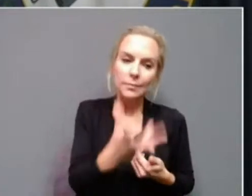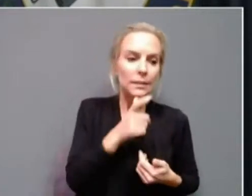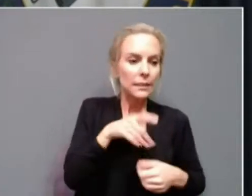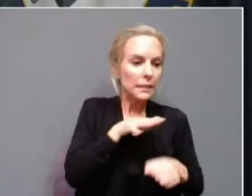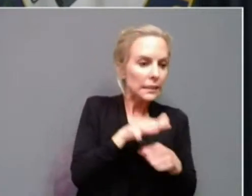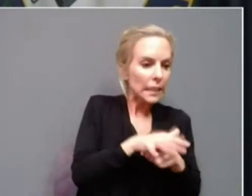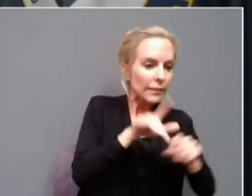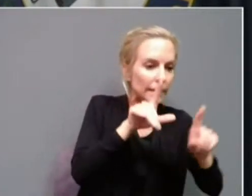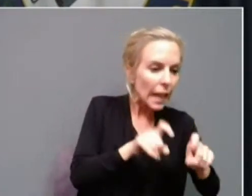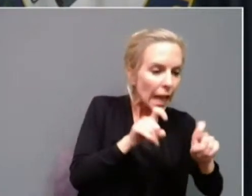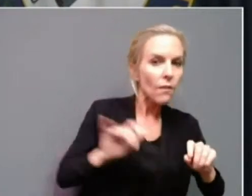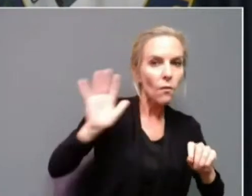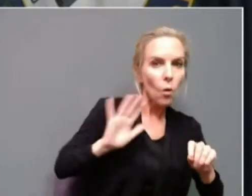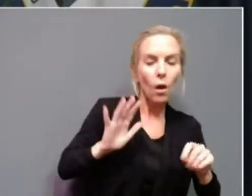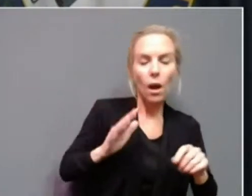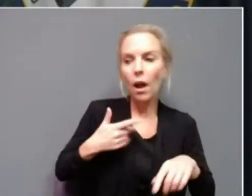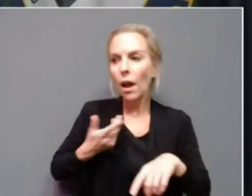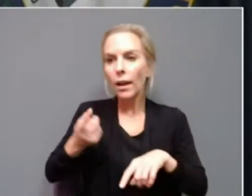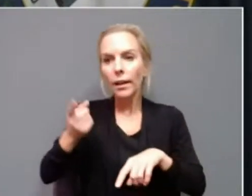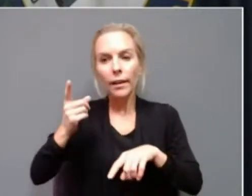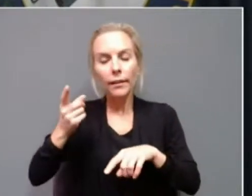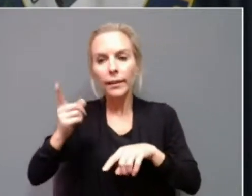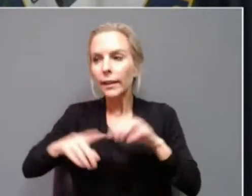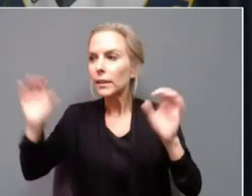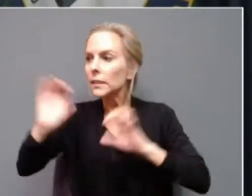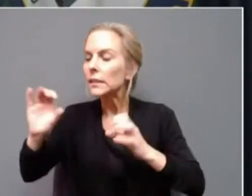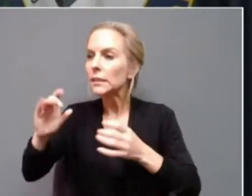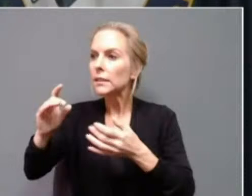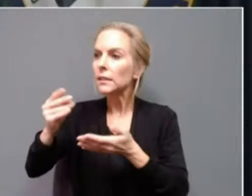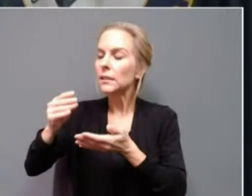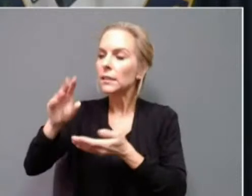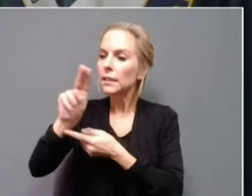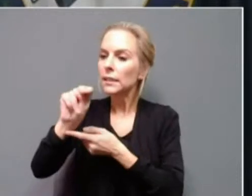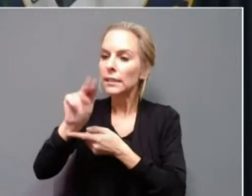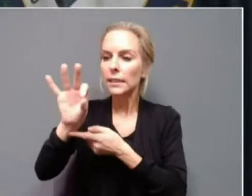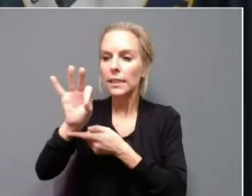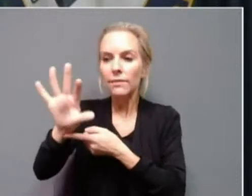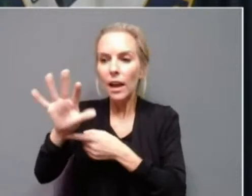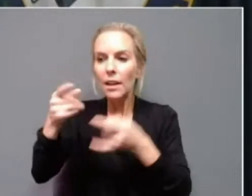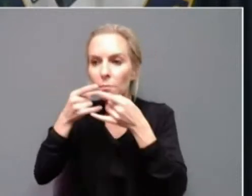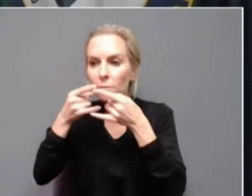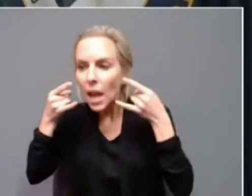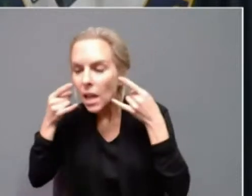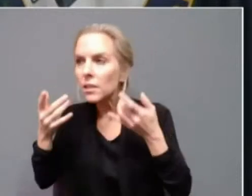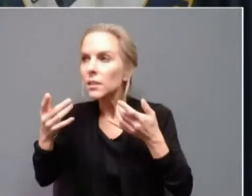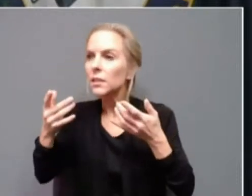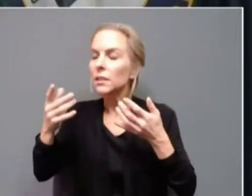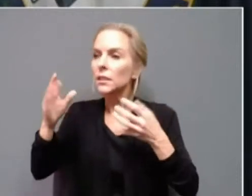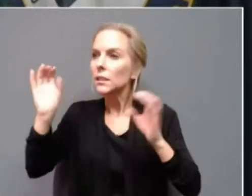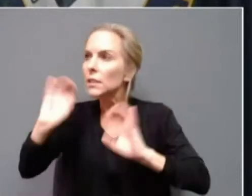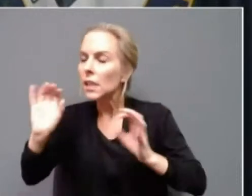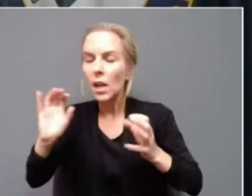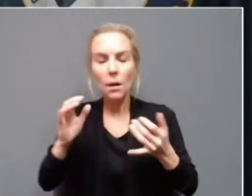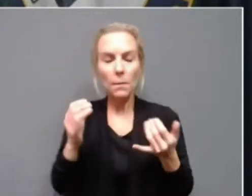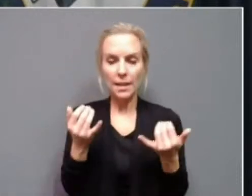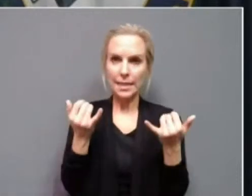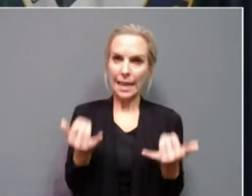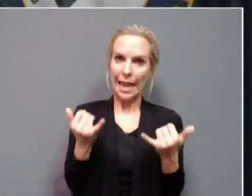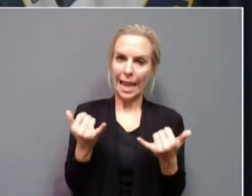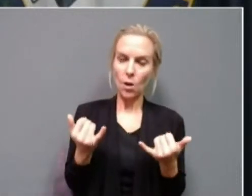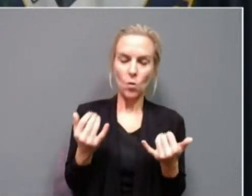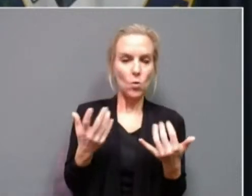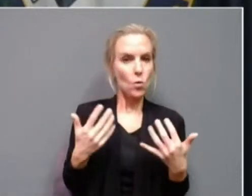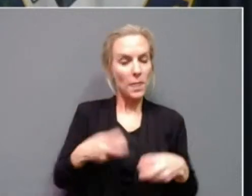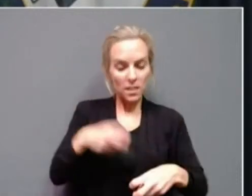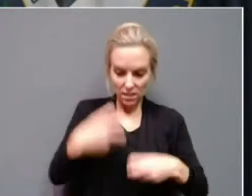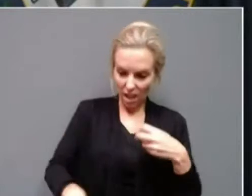that N95 mask they deserve. One of the hardest things I've had to talk about is the number of veterans that we lost